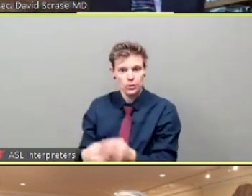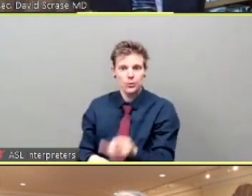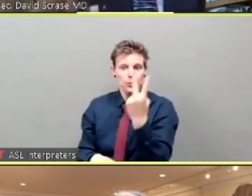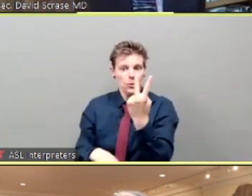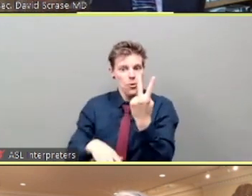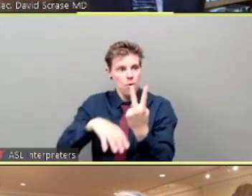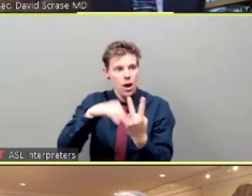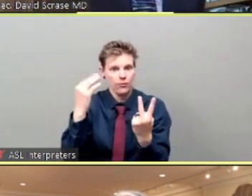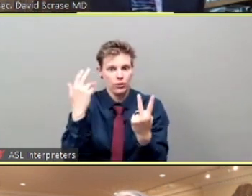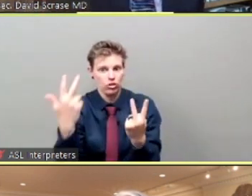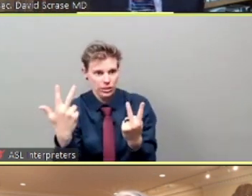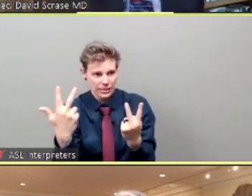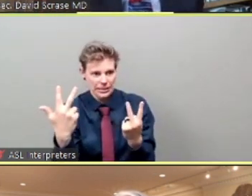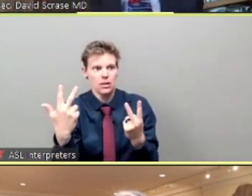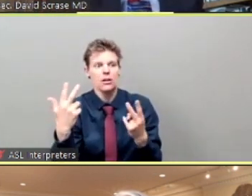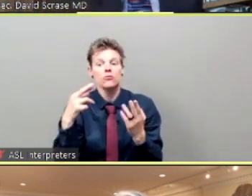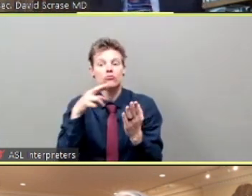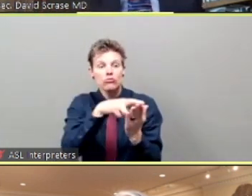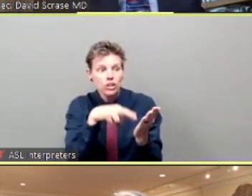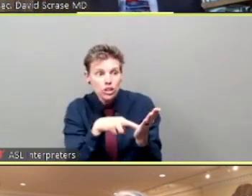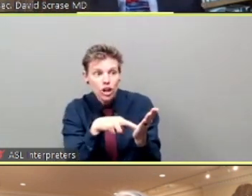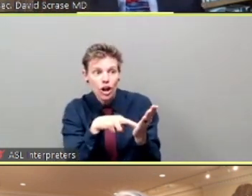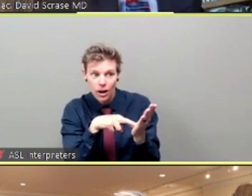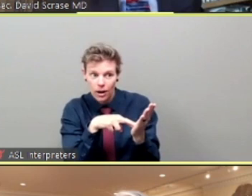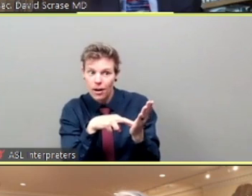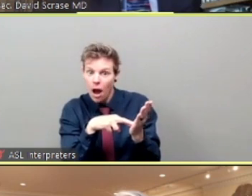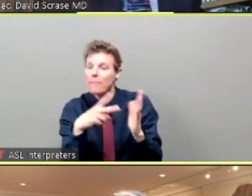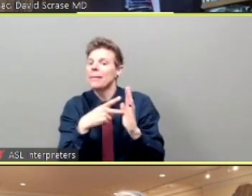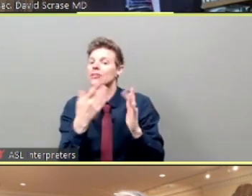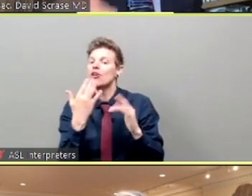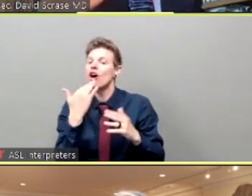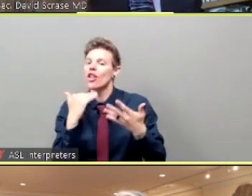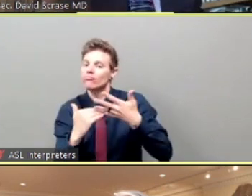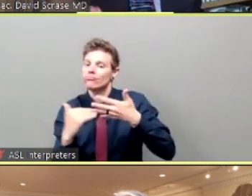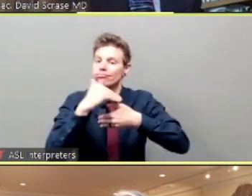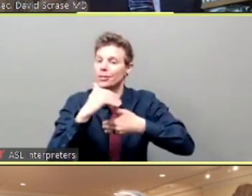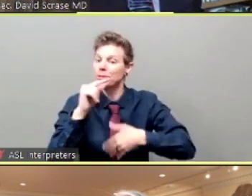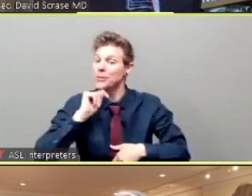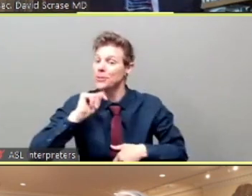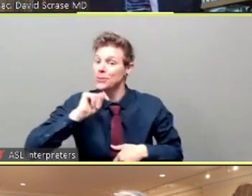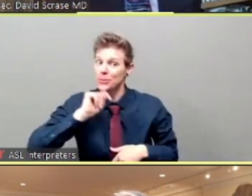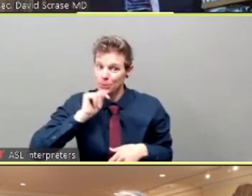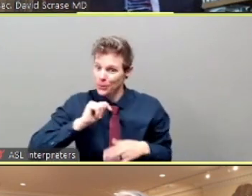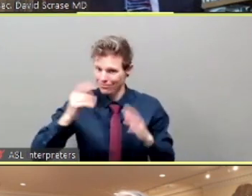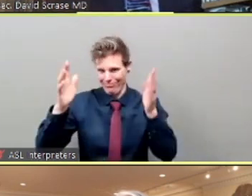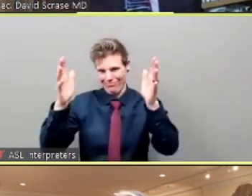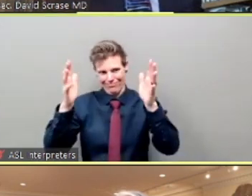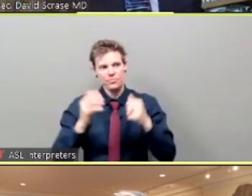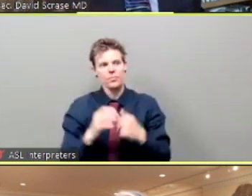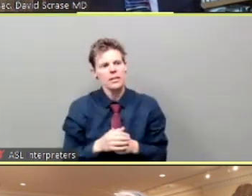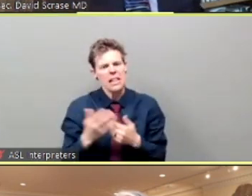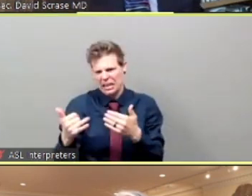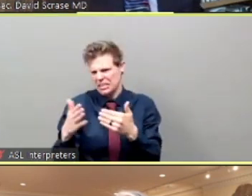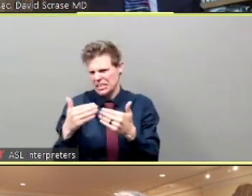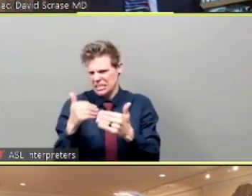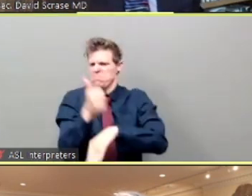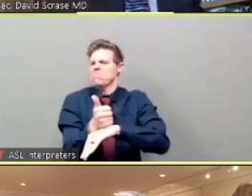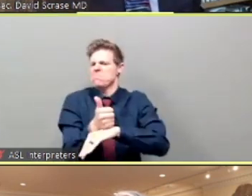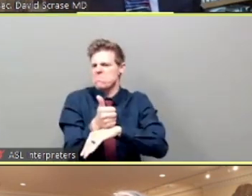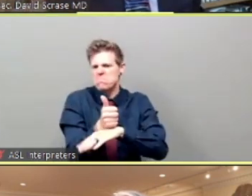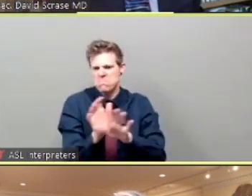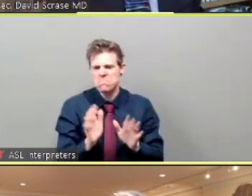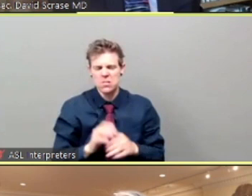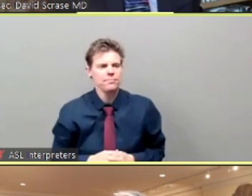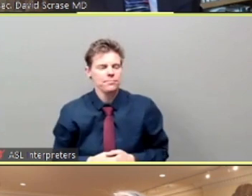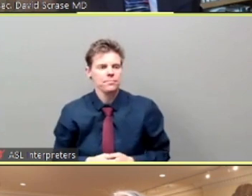row to be turquoise. And so it actually makes it easier. Another way of thinking about it, if it makes more sense to you, is